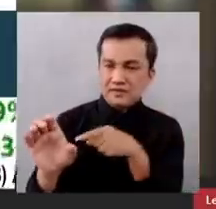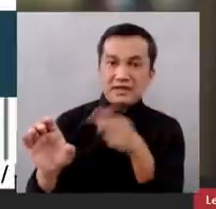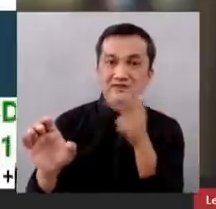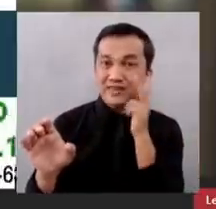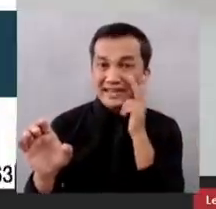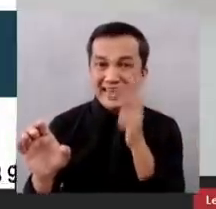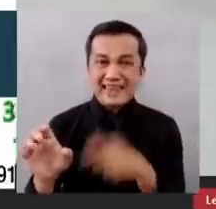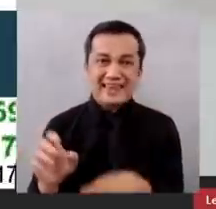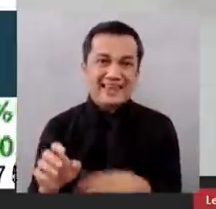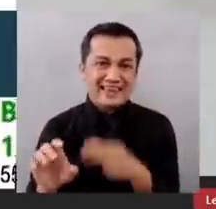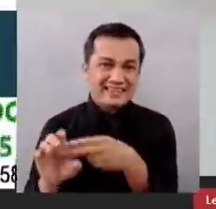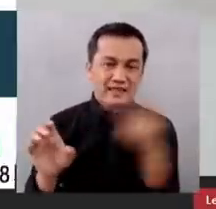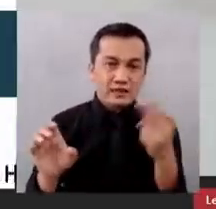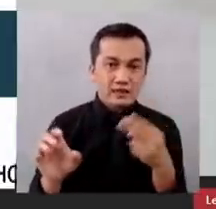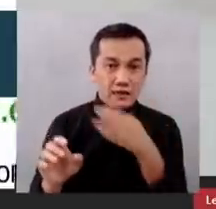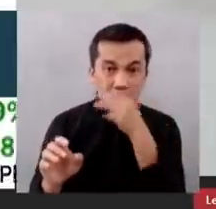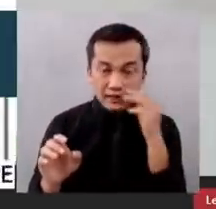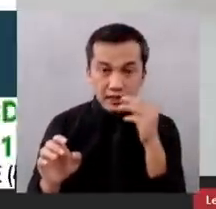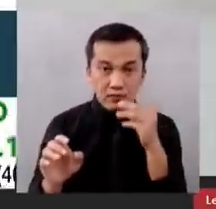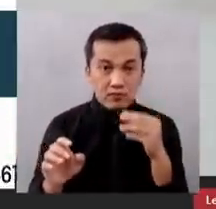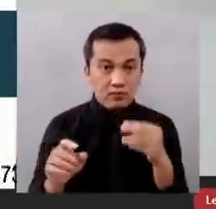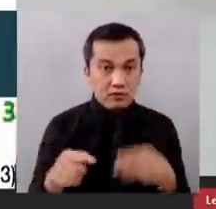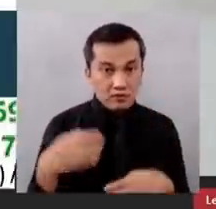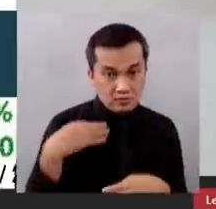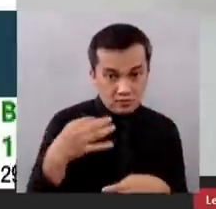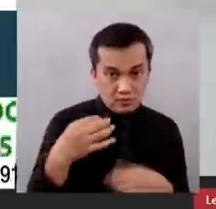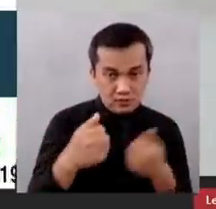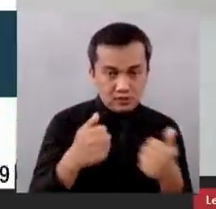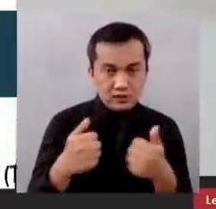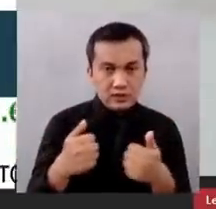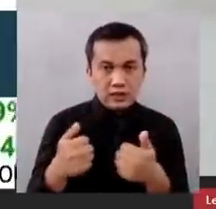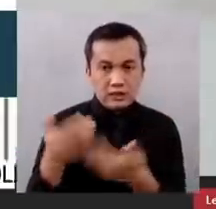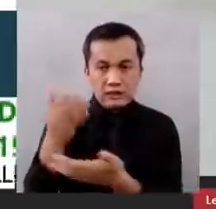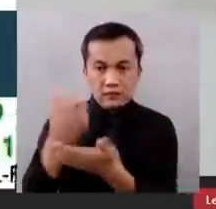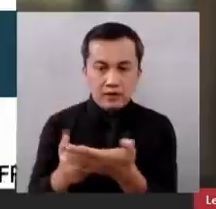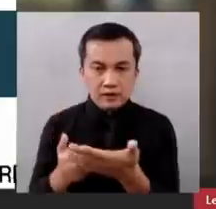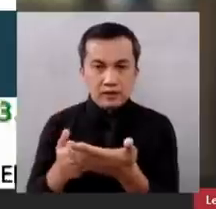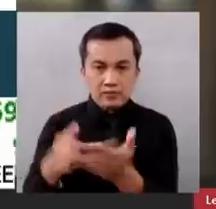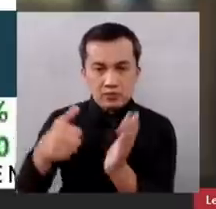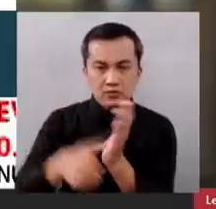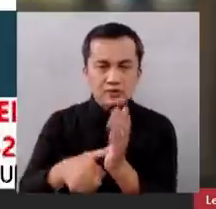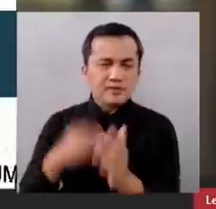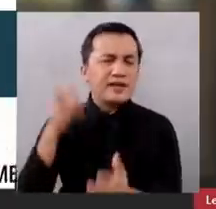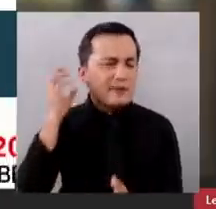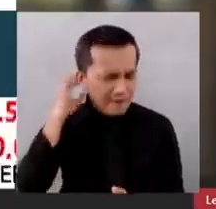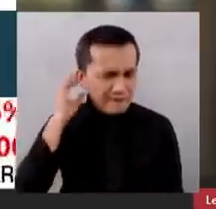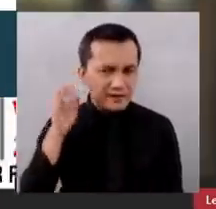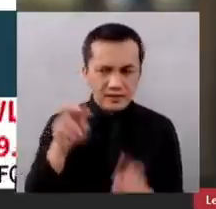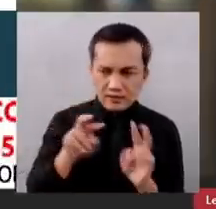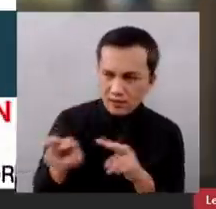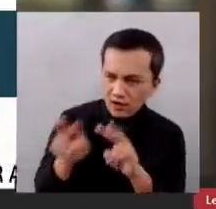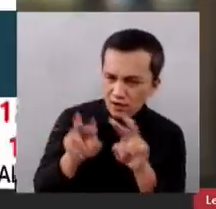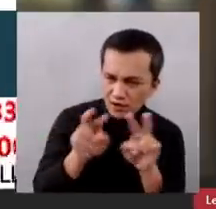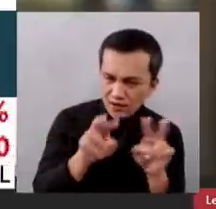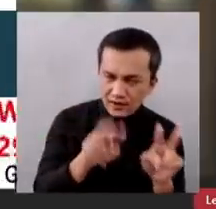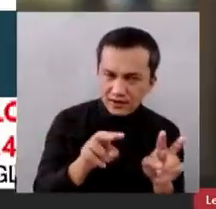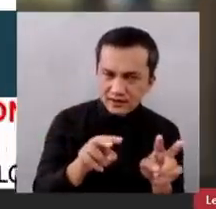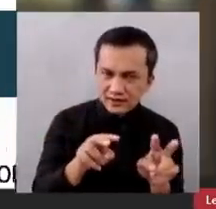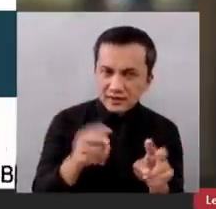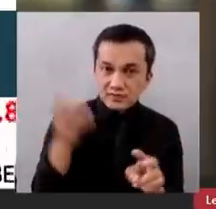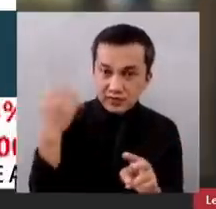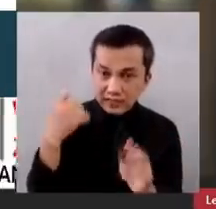if Pacquiao even runs, mai-split din niya yung boto ng Mindanao. So we look at this as former votes